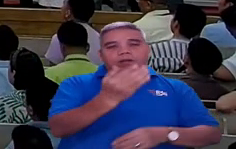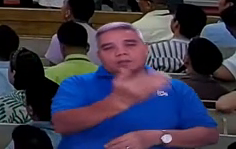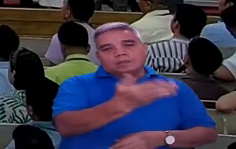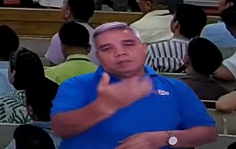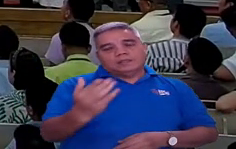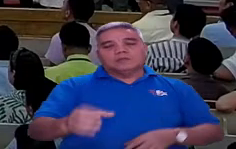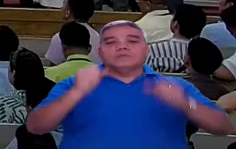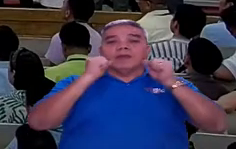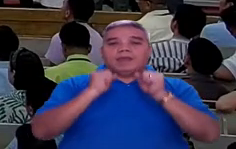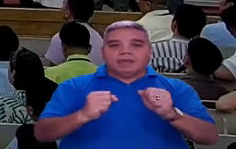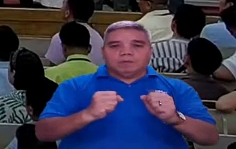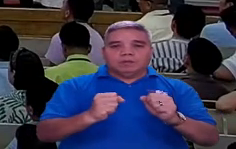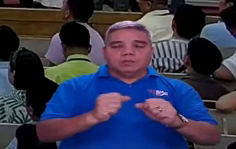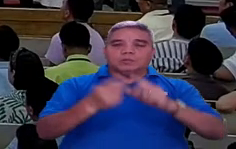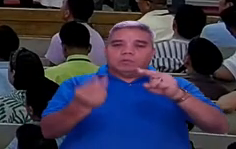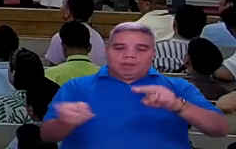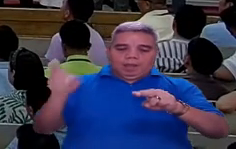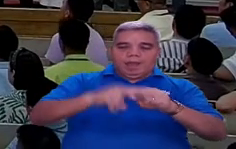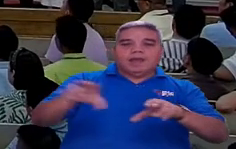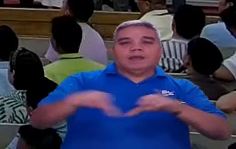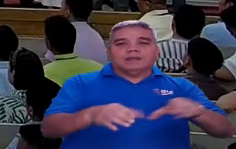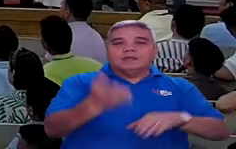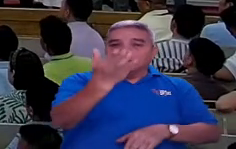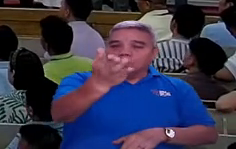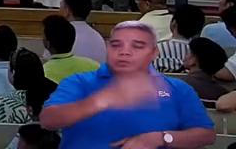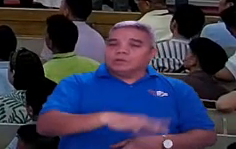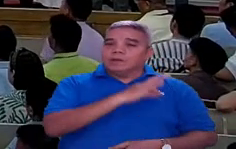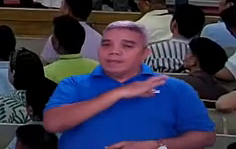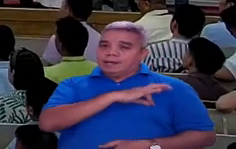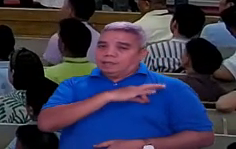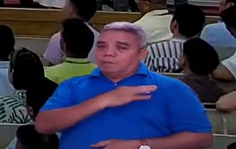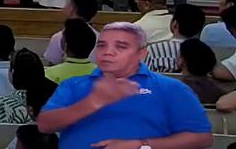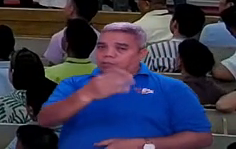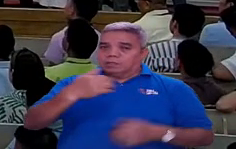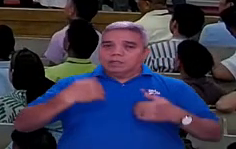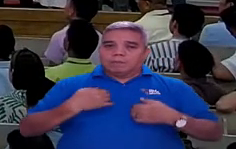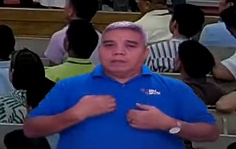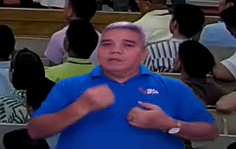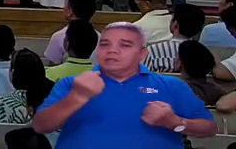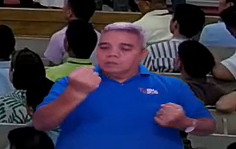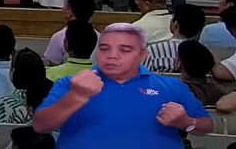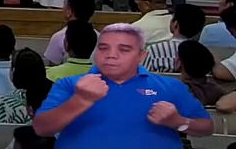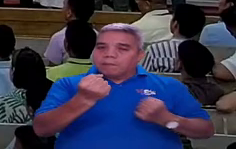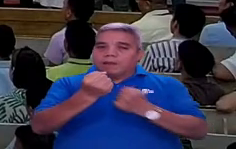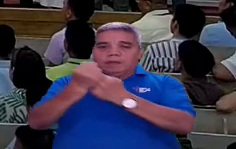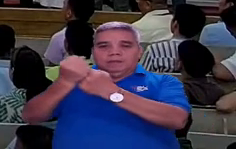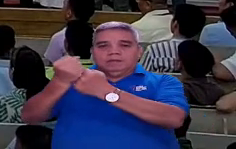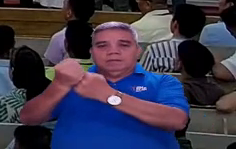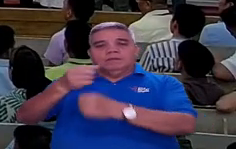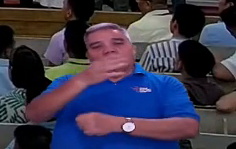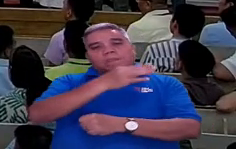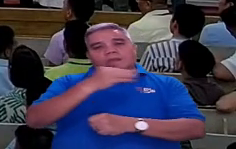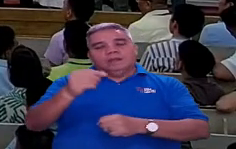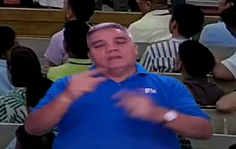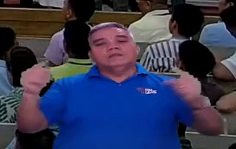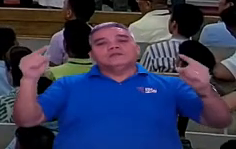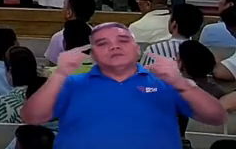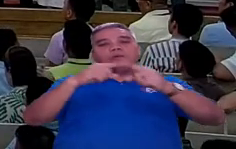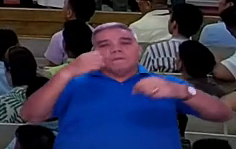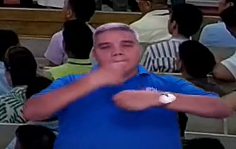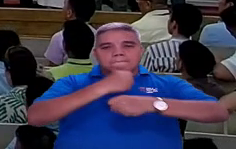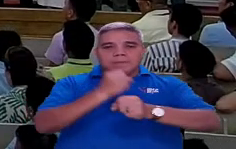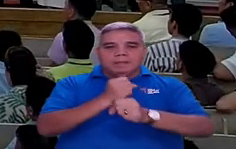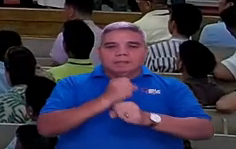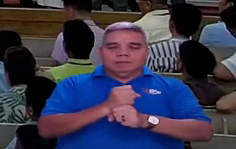things, to be able to add more to your income so that you can be able to supply and to